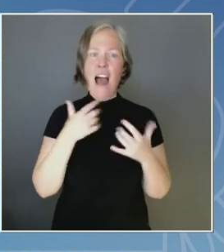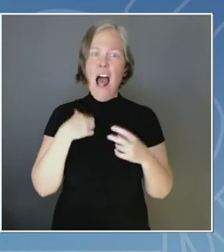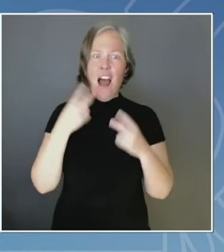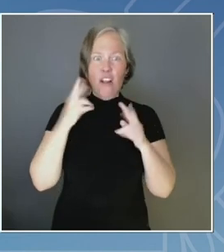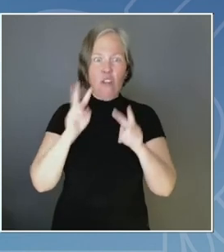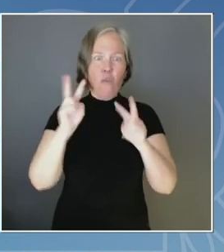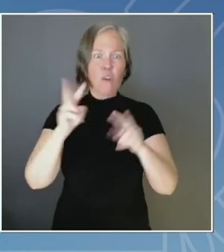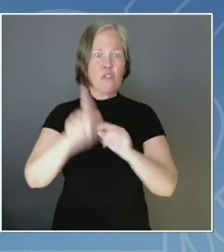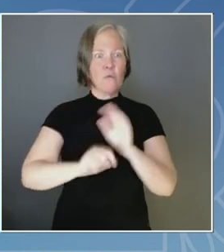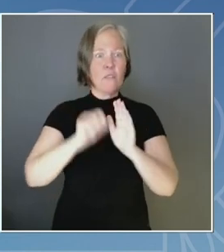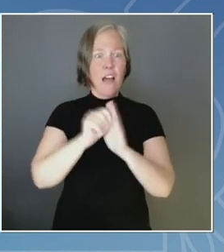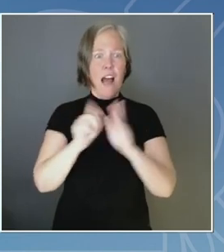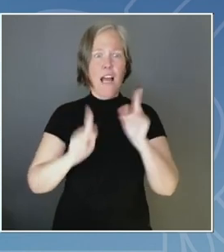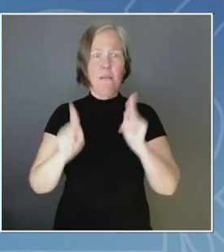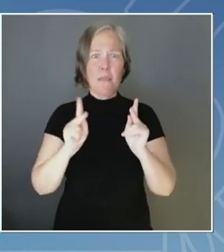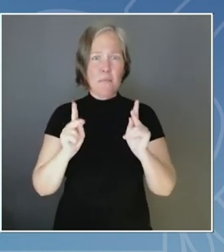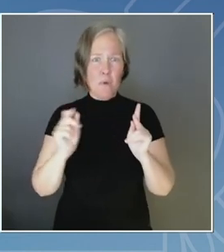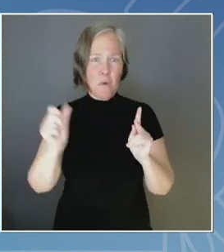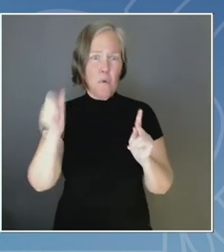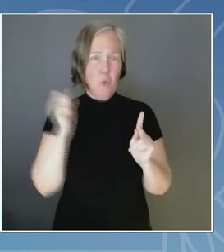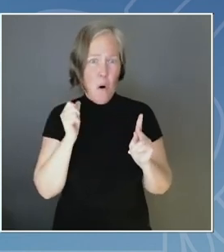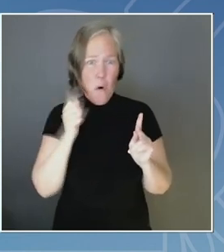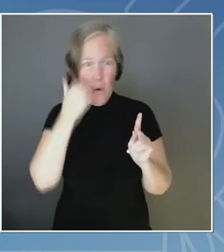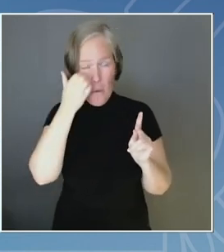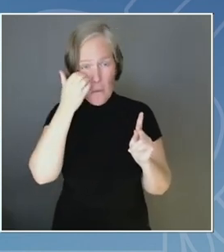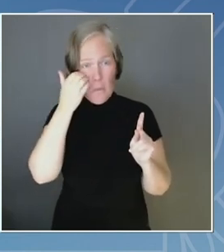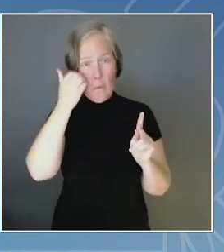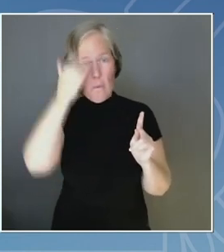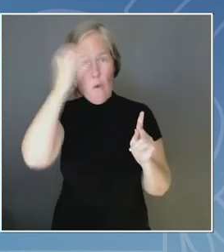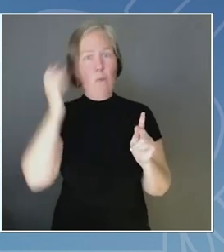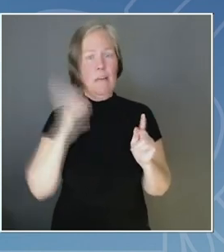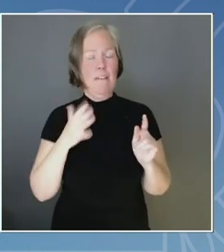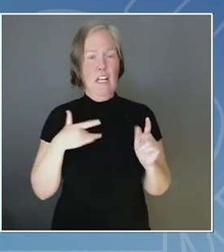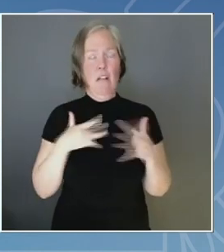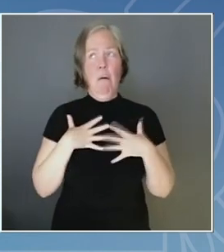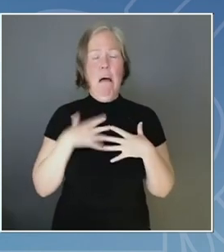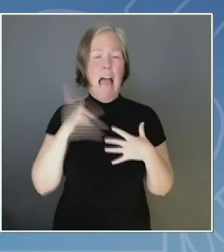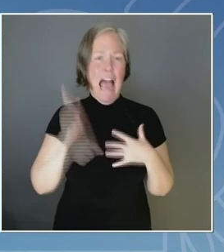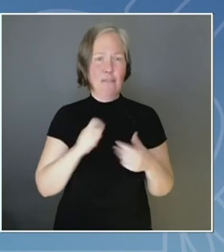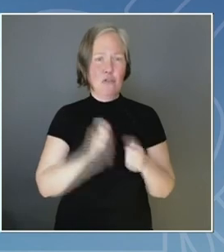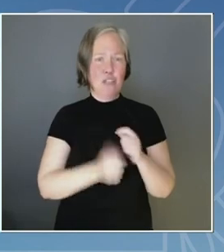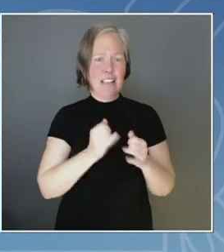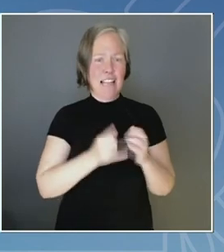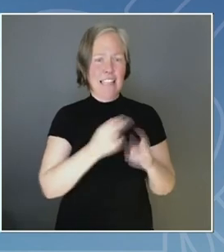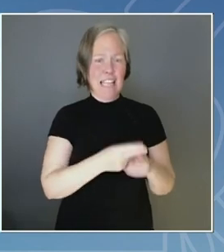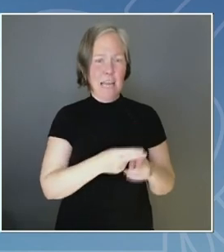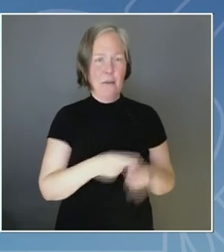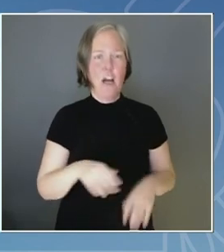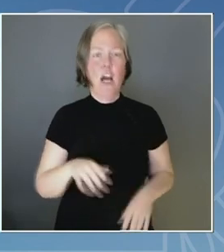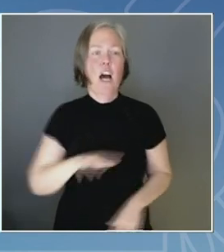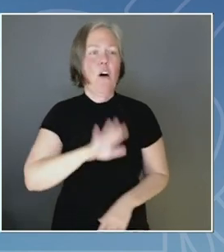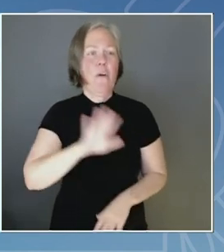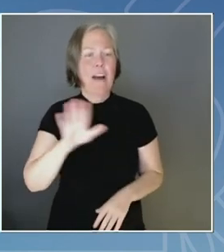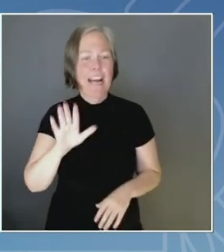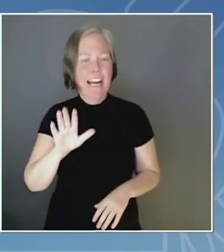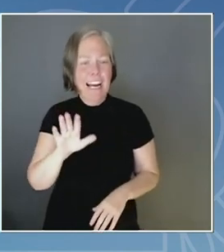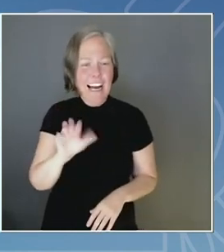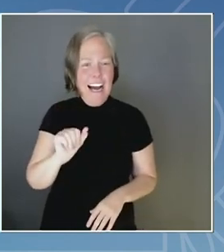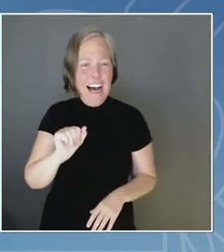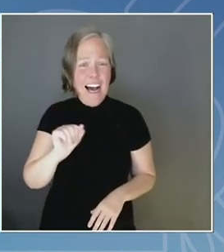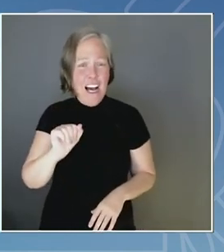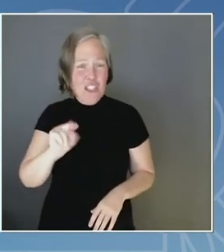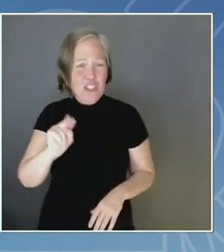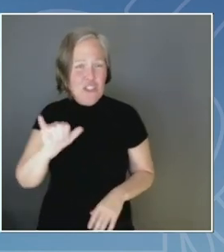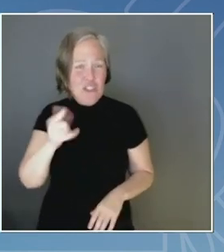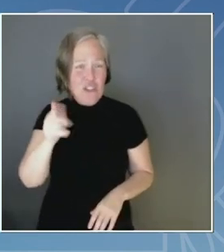all your stories. Wait, please tell me that you responded to this person in their language. I did. I